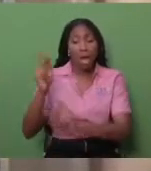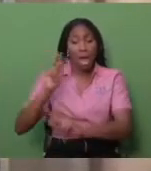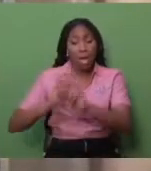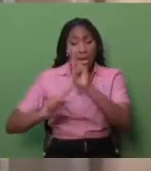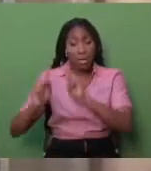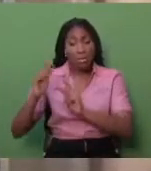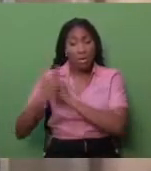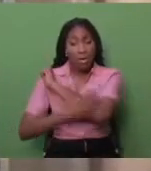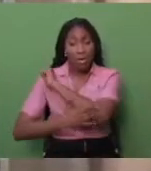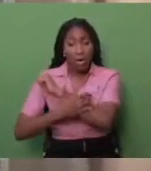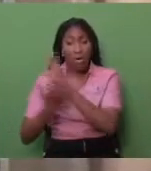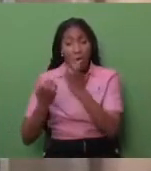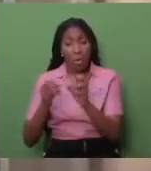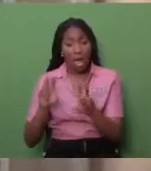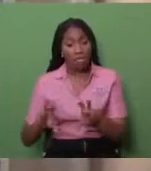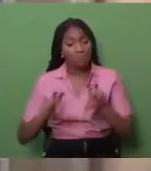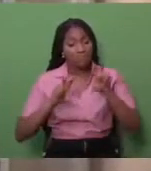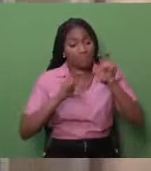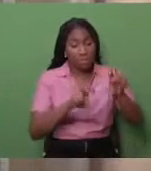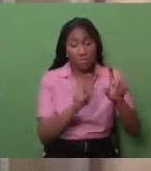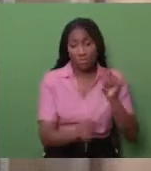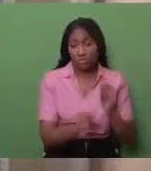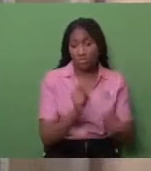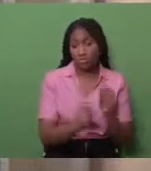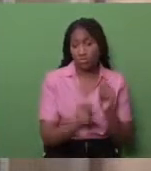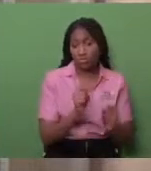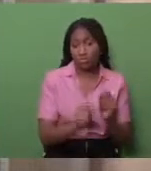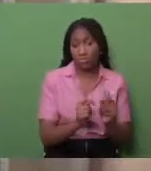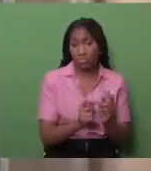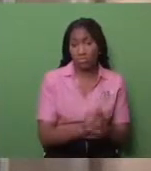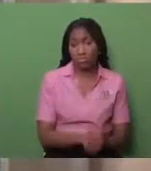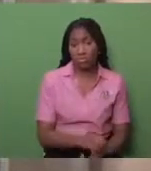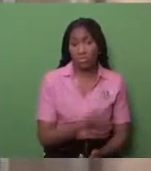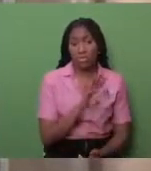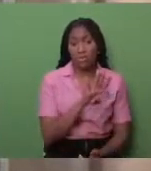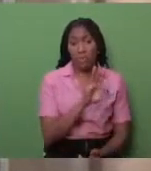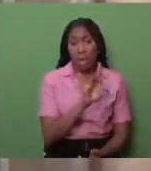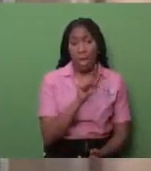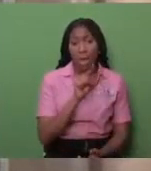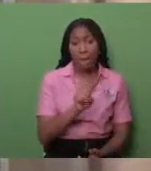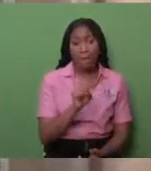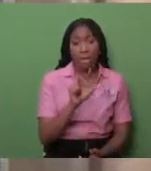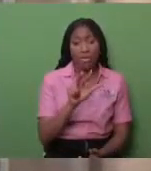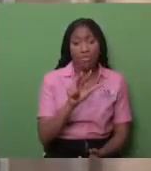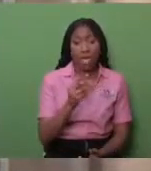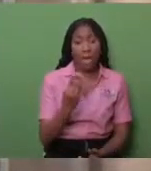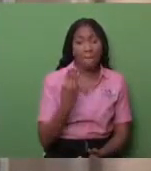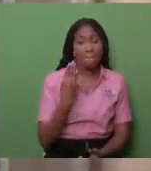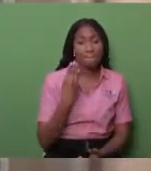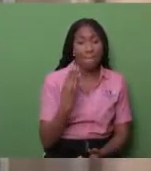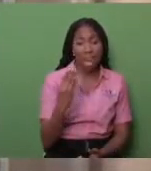$7.1 billion US, $48.3 billion TT dollars.